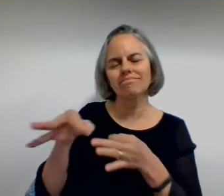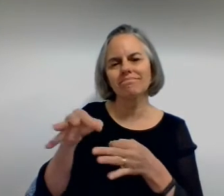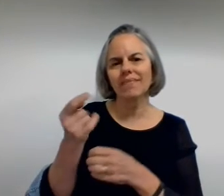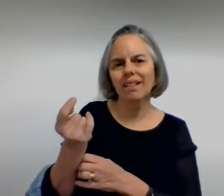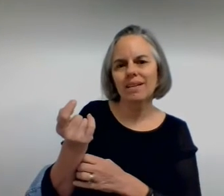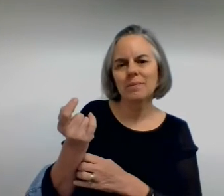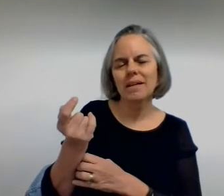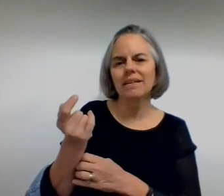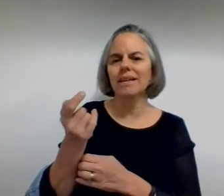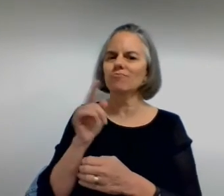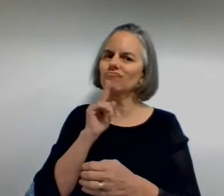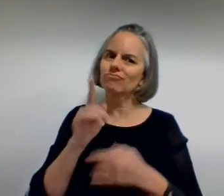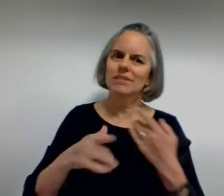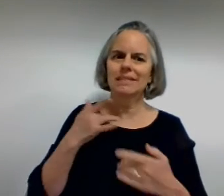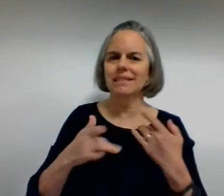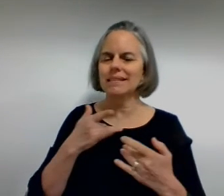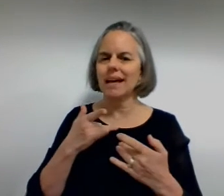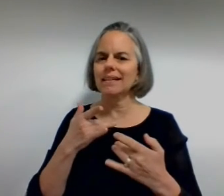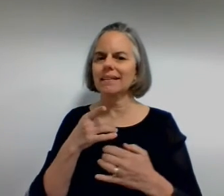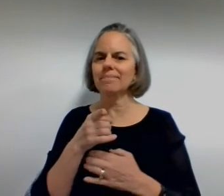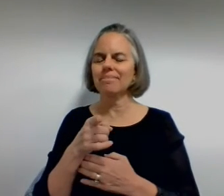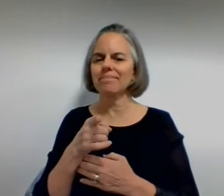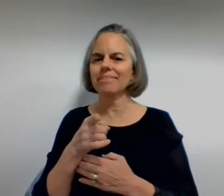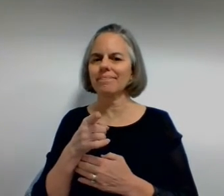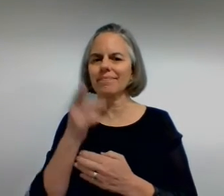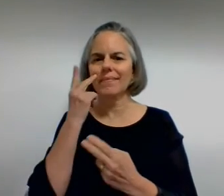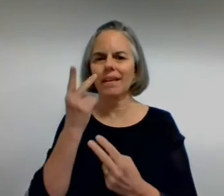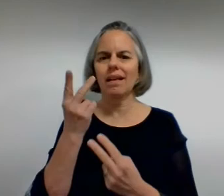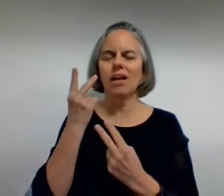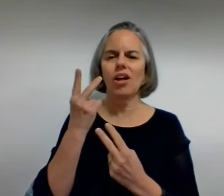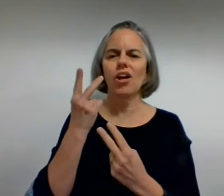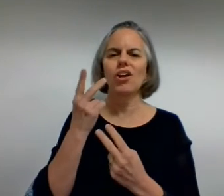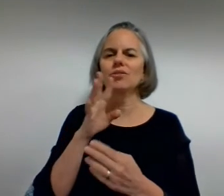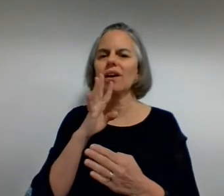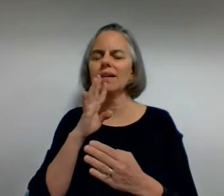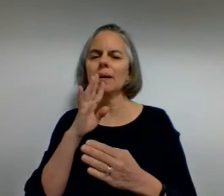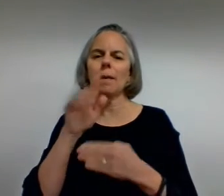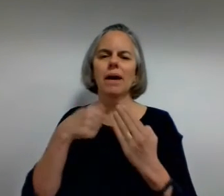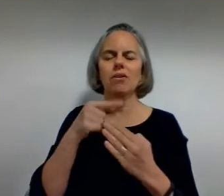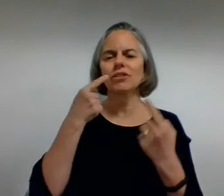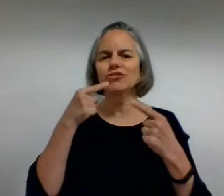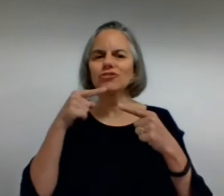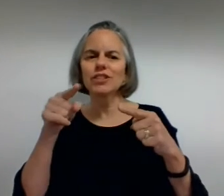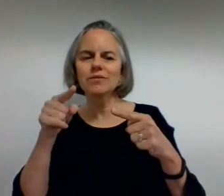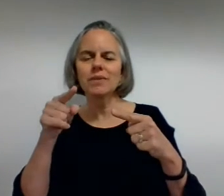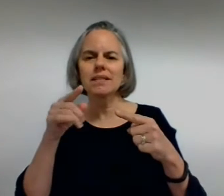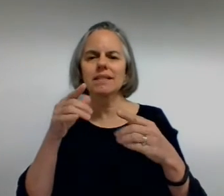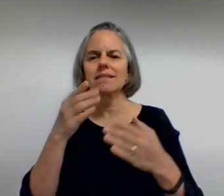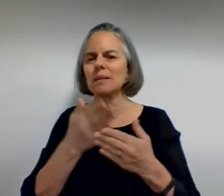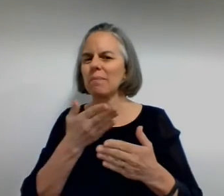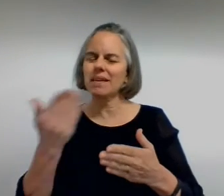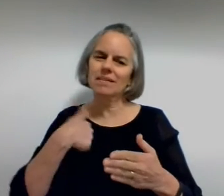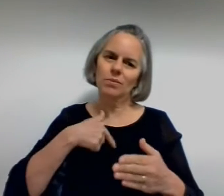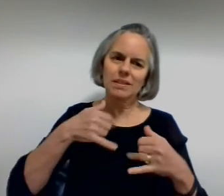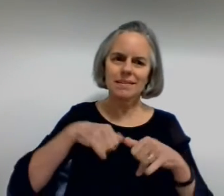because there's some things in here that I'm really excited about. So thinking back to grapes, we're talking about achievements and just some of the things that we